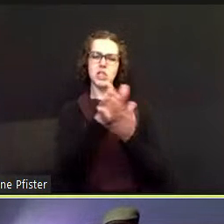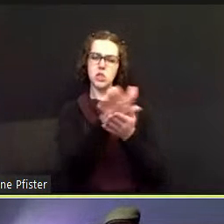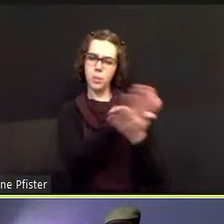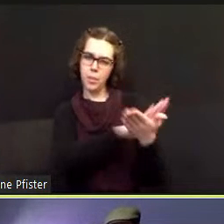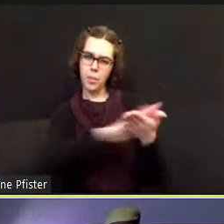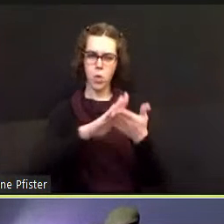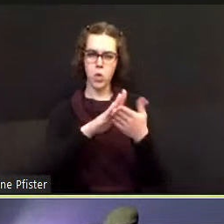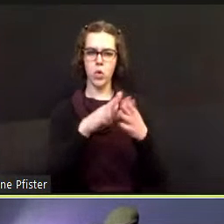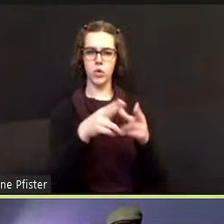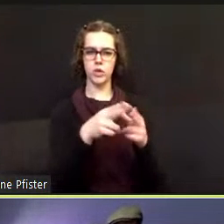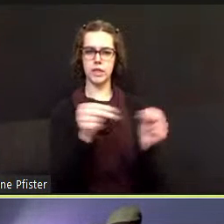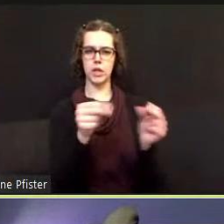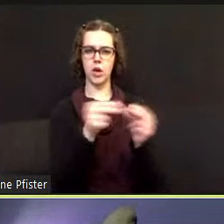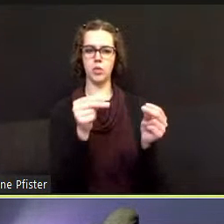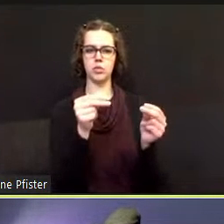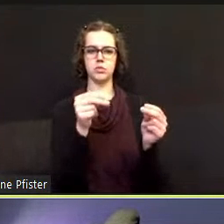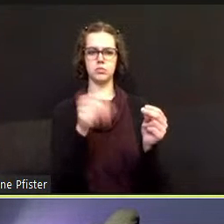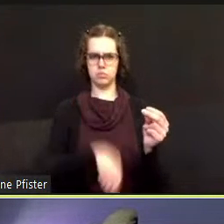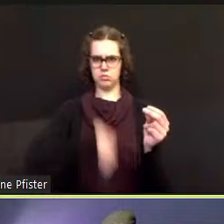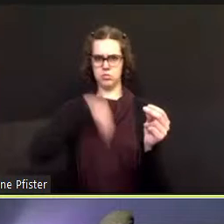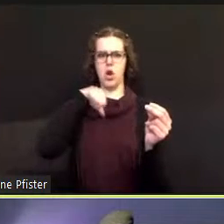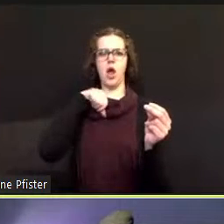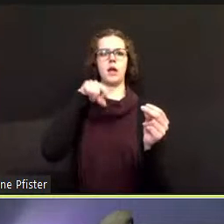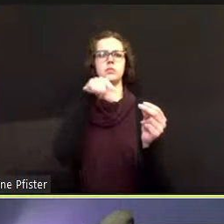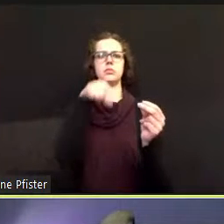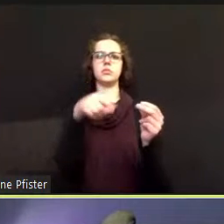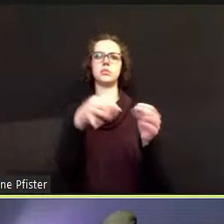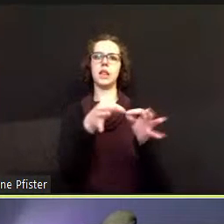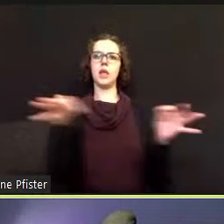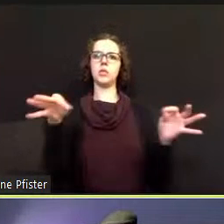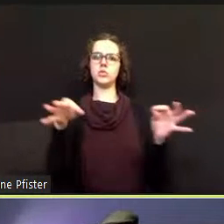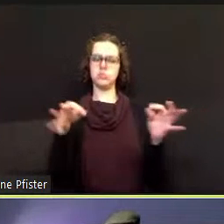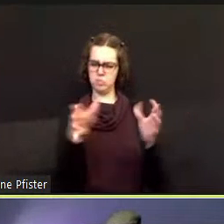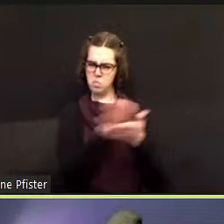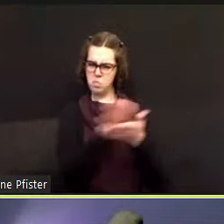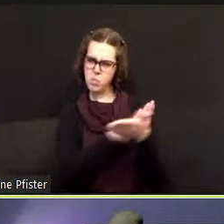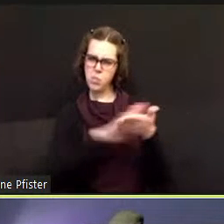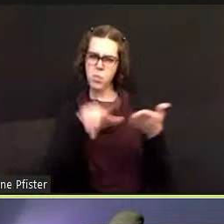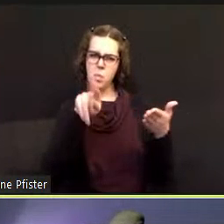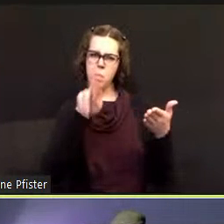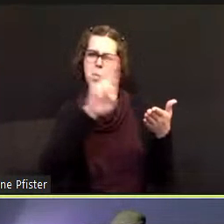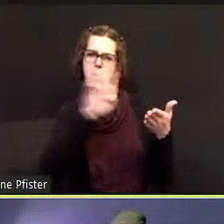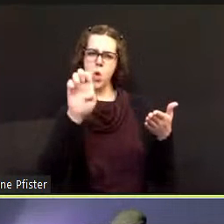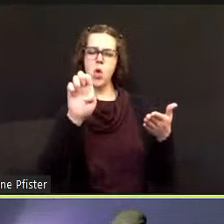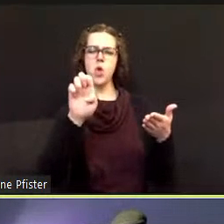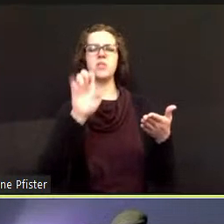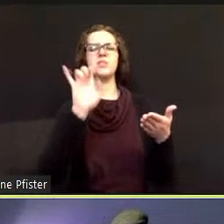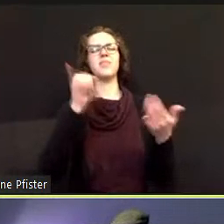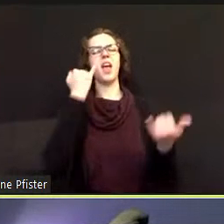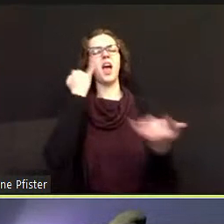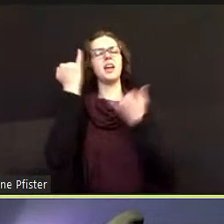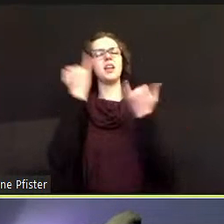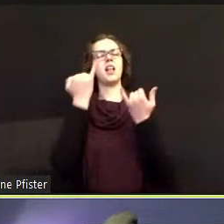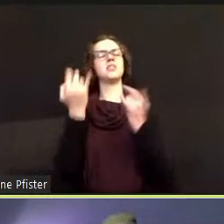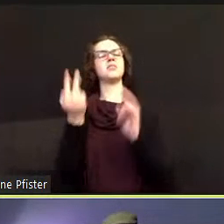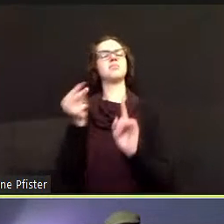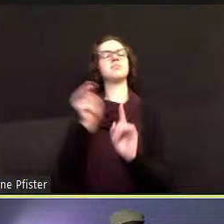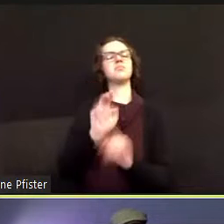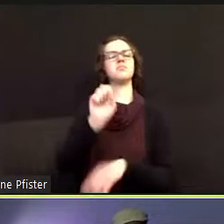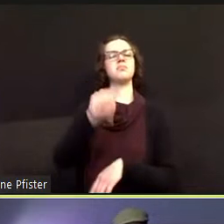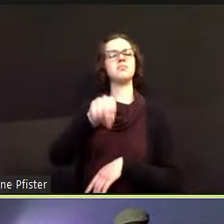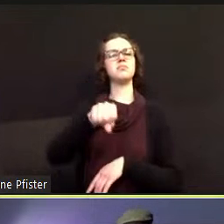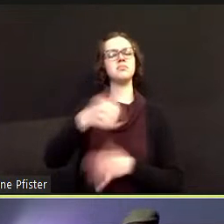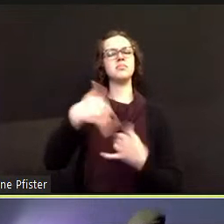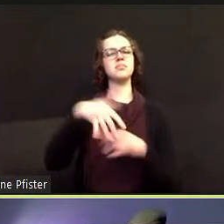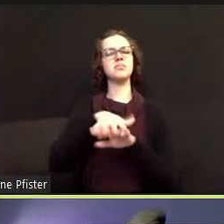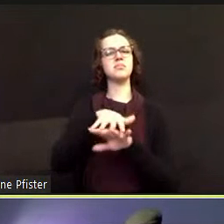was talking with pride about this language. And so clearly we've got that ideological component coming in. So here's